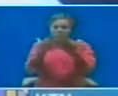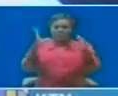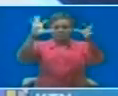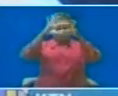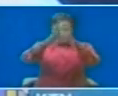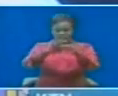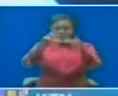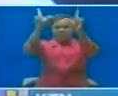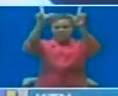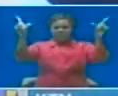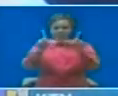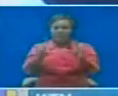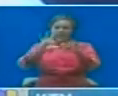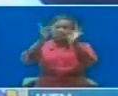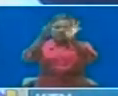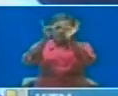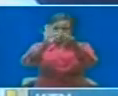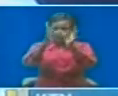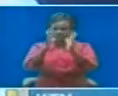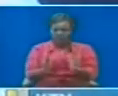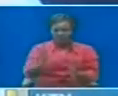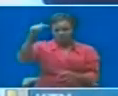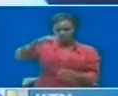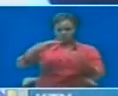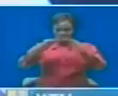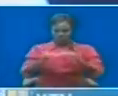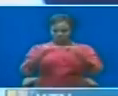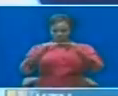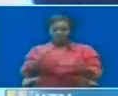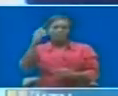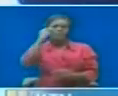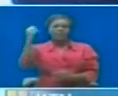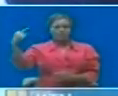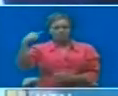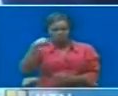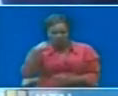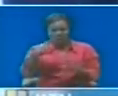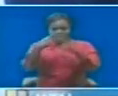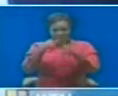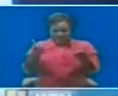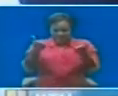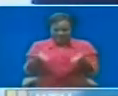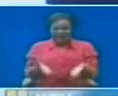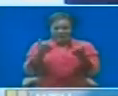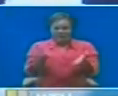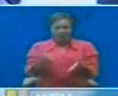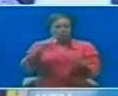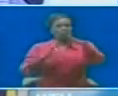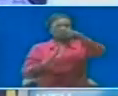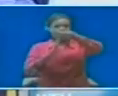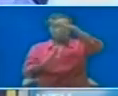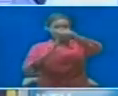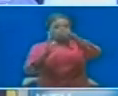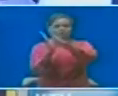KTN Prime. I'm Linda Oguto, a sign language interpreter. At the bottom end of your screen is Maresha Owiti. But for now, let's take a look at the top